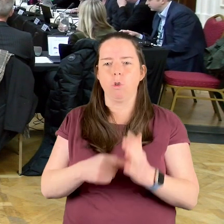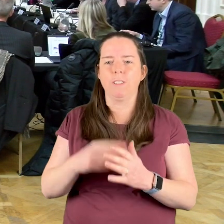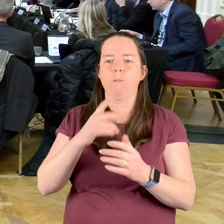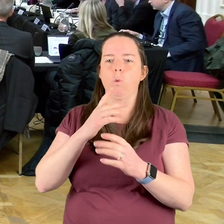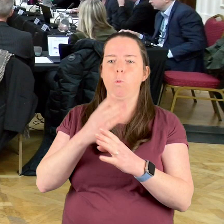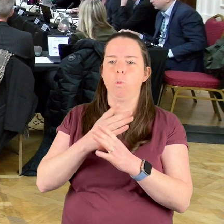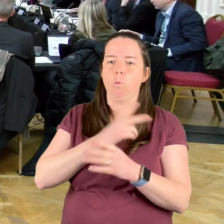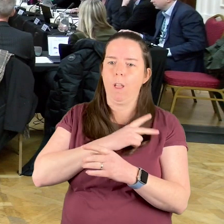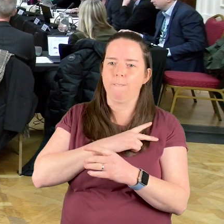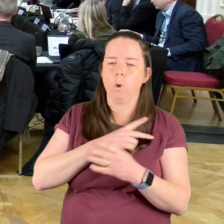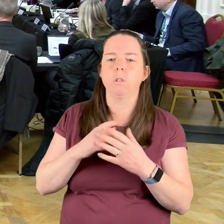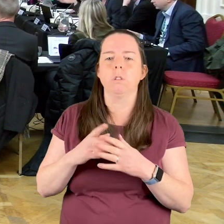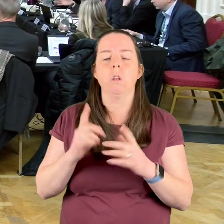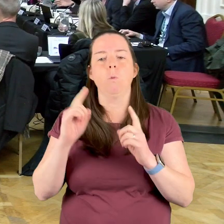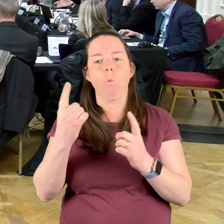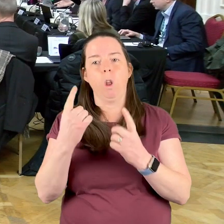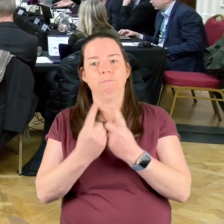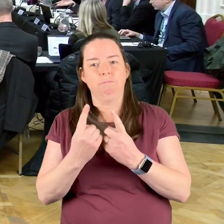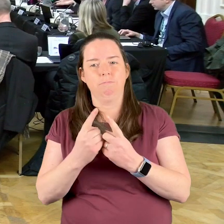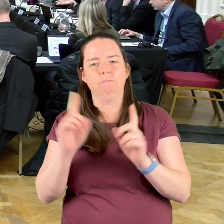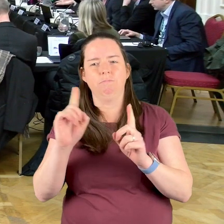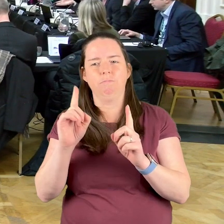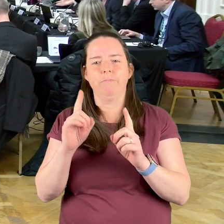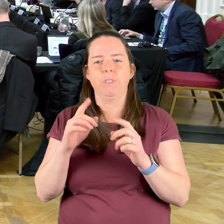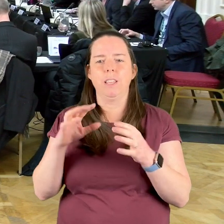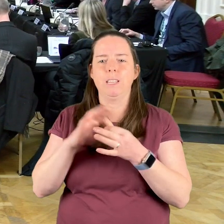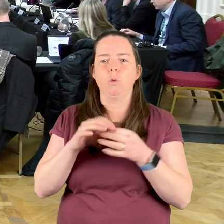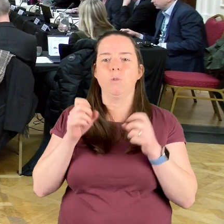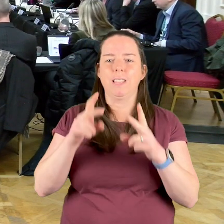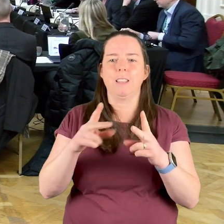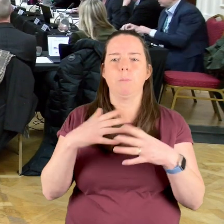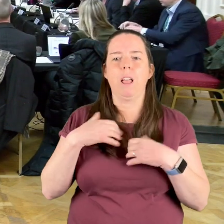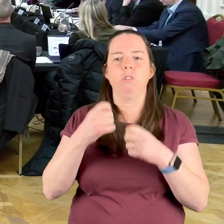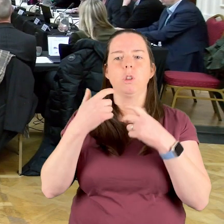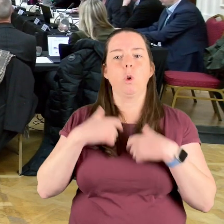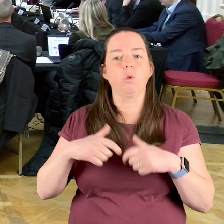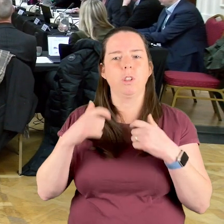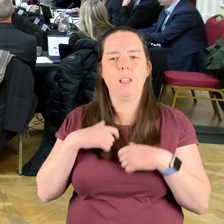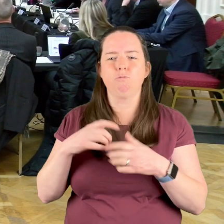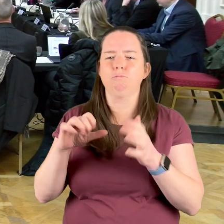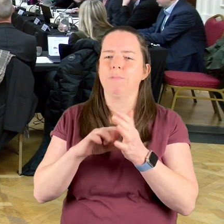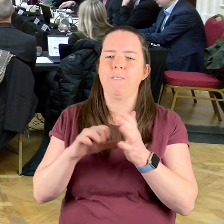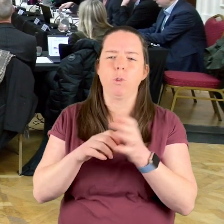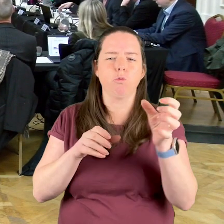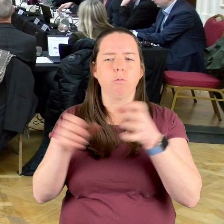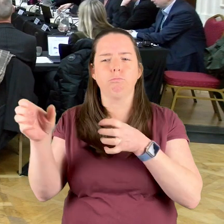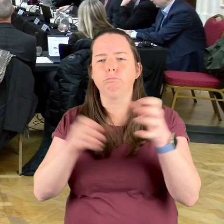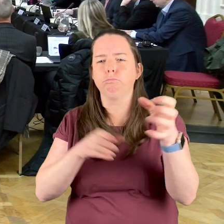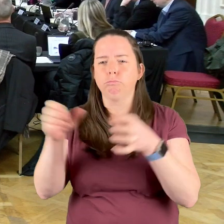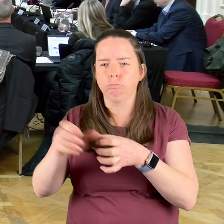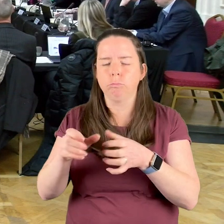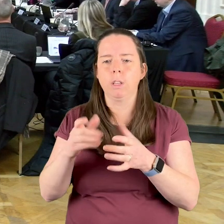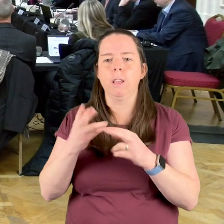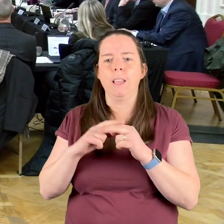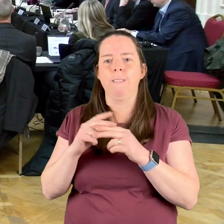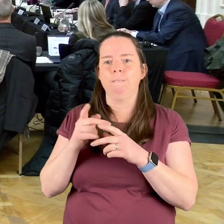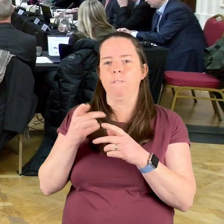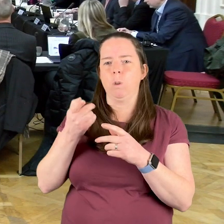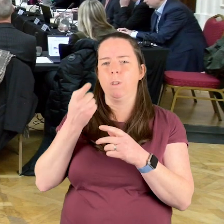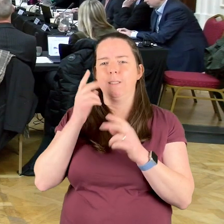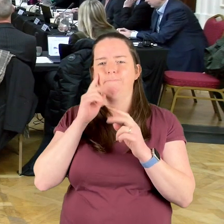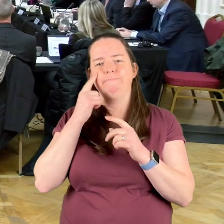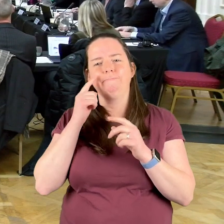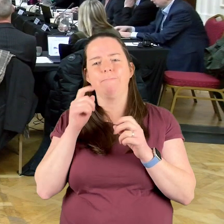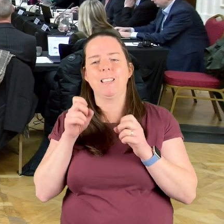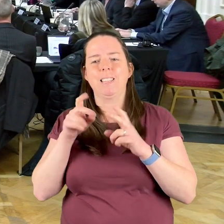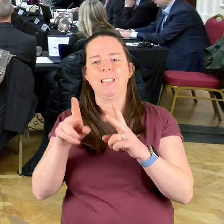them is around, across our system in health and social care, where are really difficult to recruit to posts, and actually if we took a